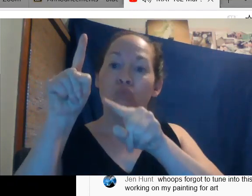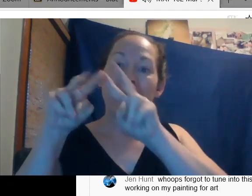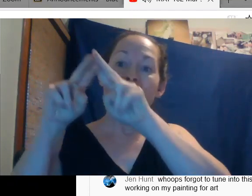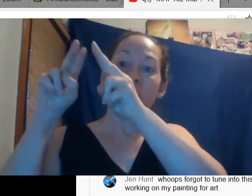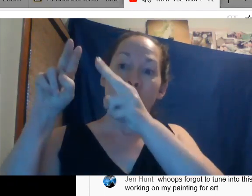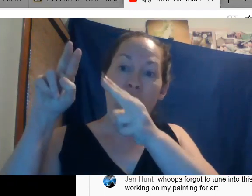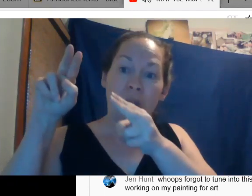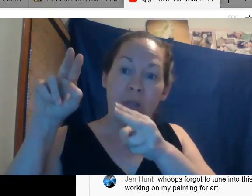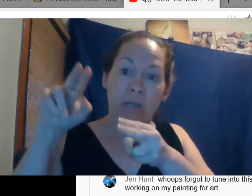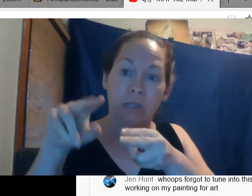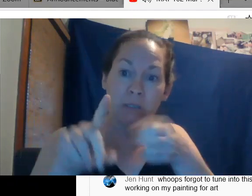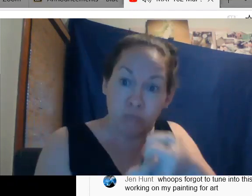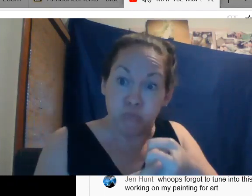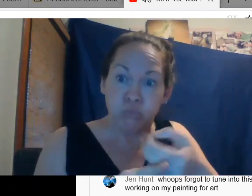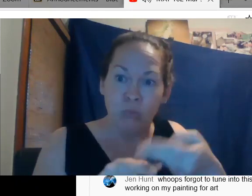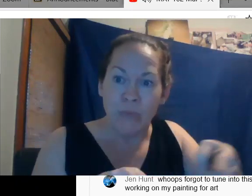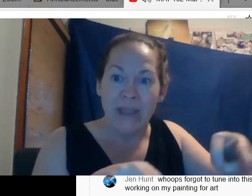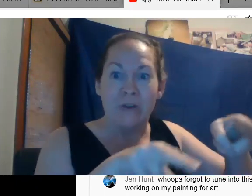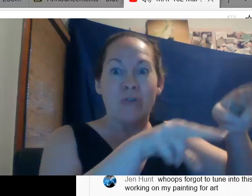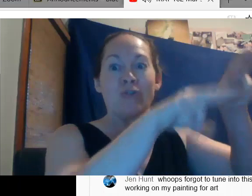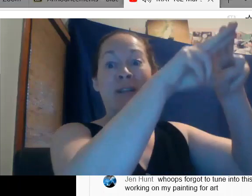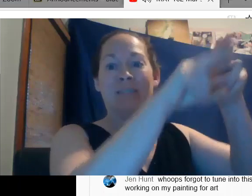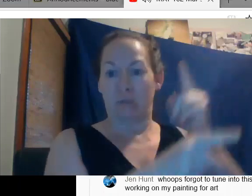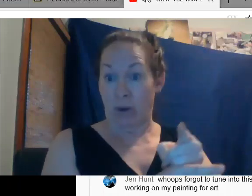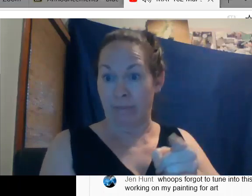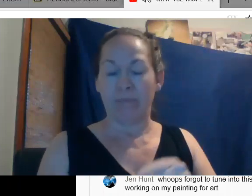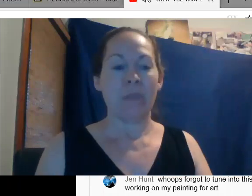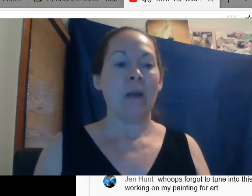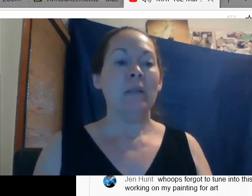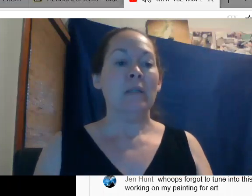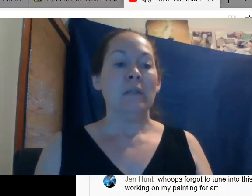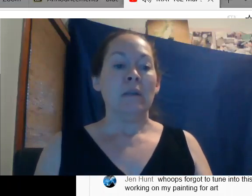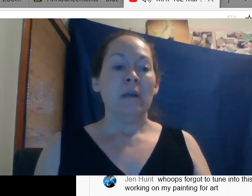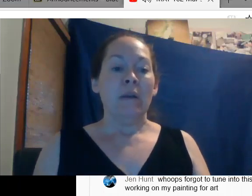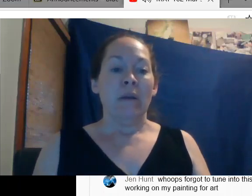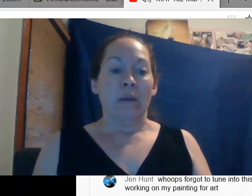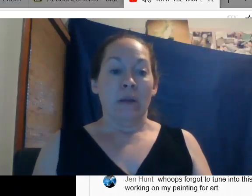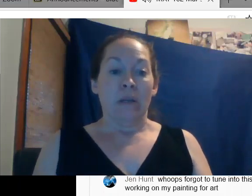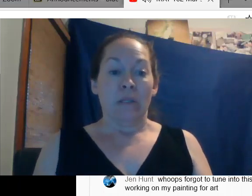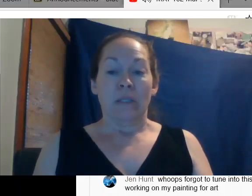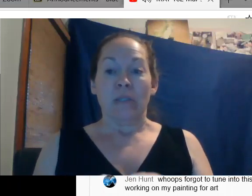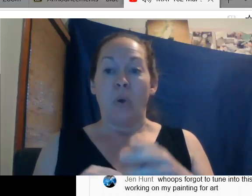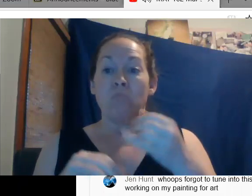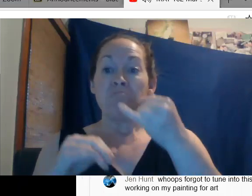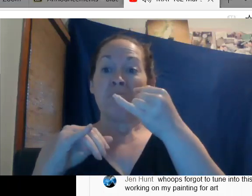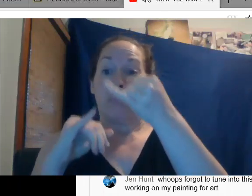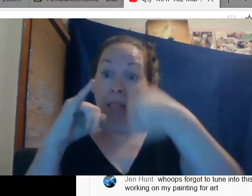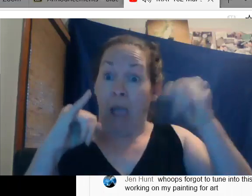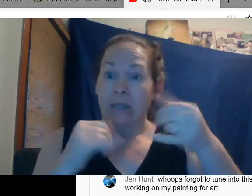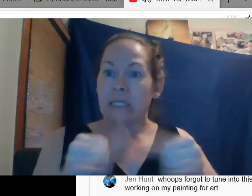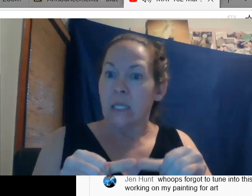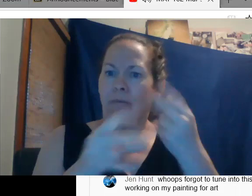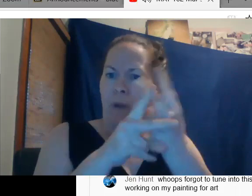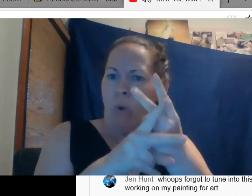this behavior. The core concept of the line is still underneath it all. When is it increasing